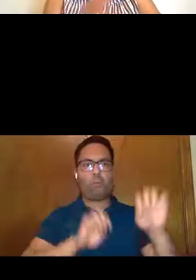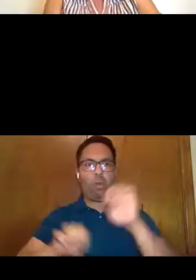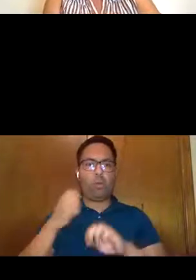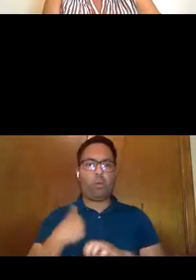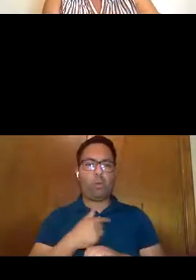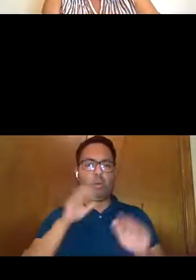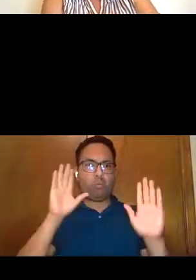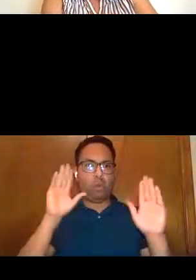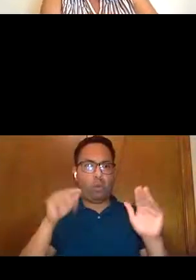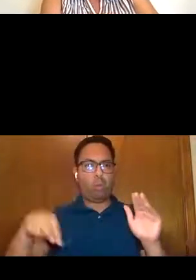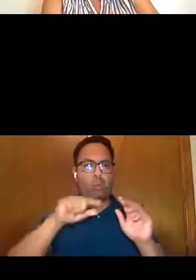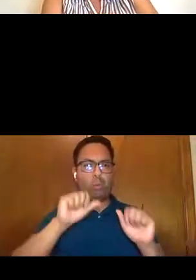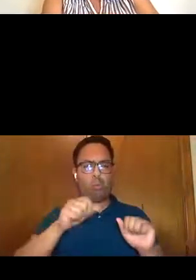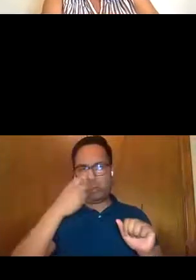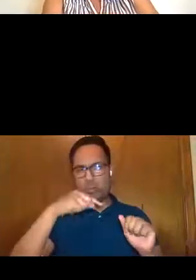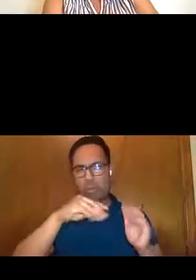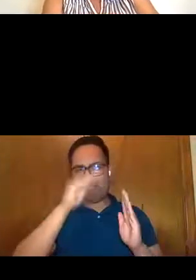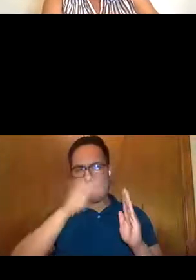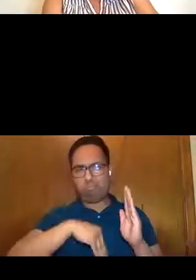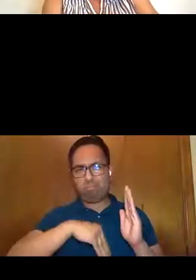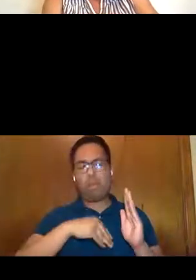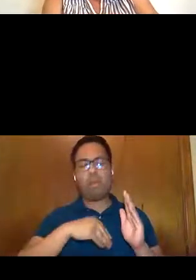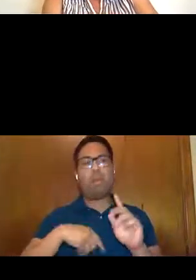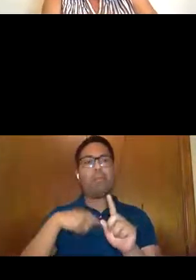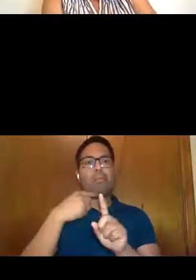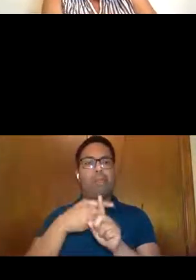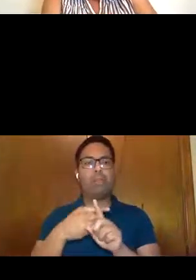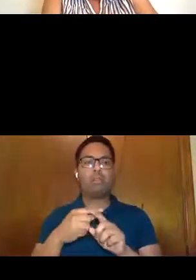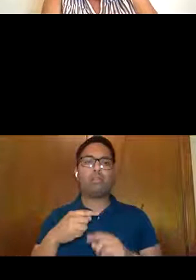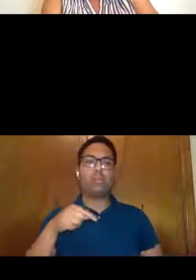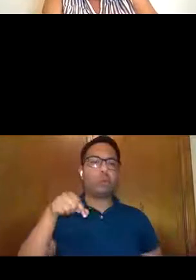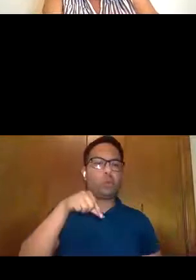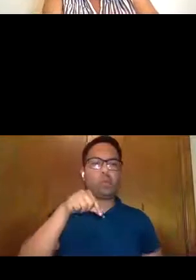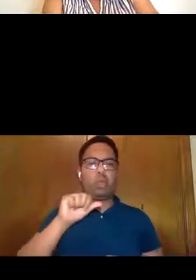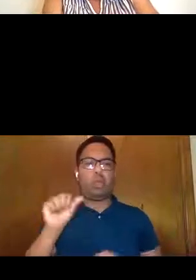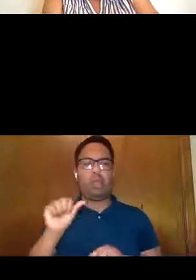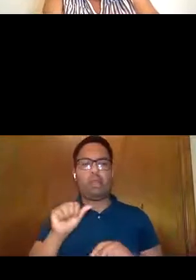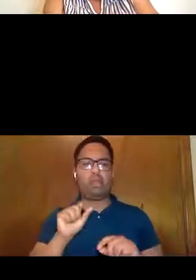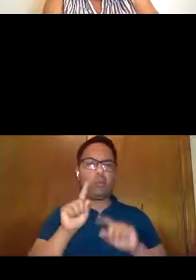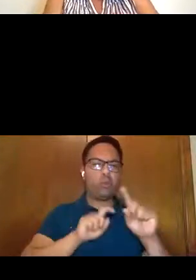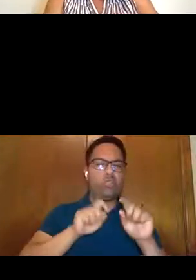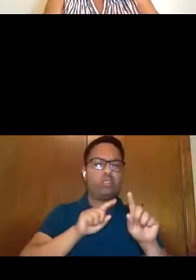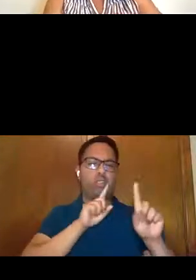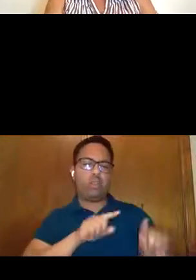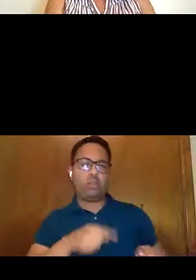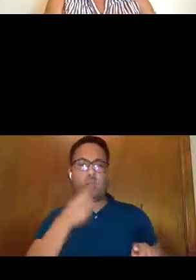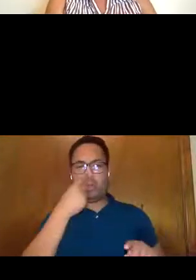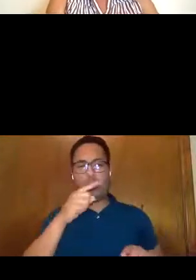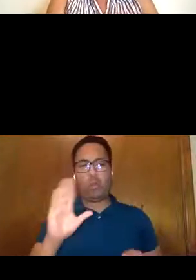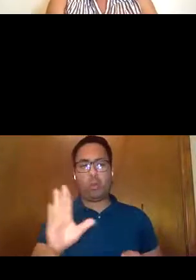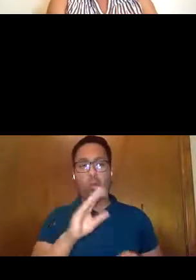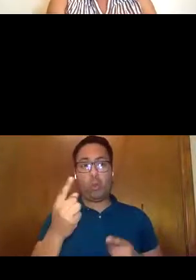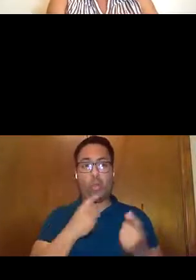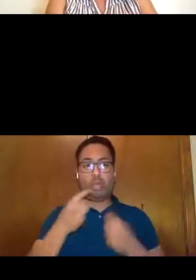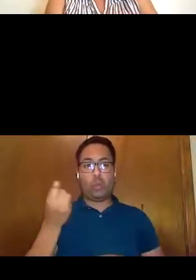for us, as well as questions and answers. So thank you so much for holding your questions until the end.